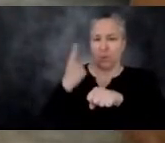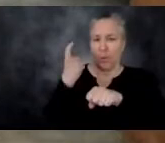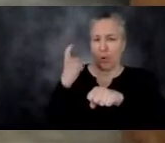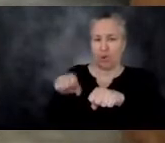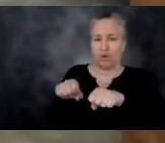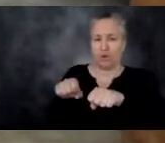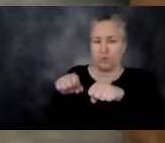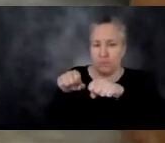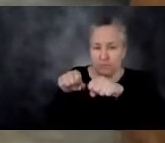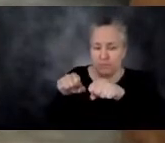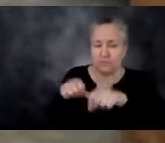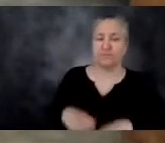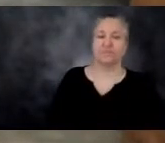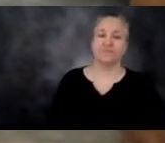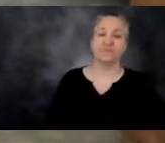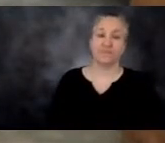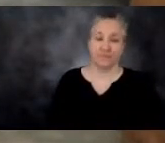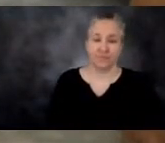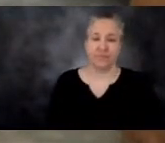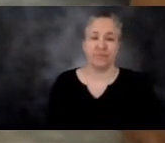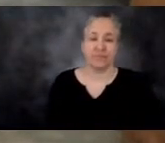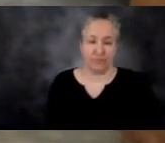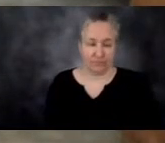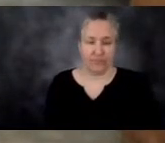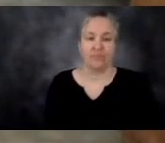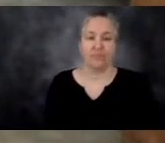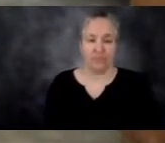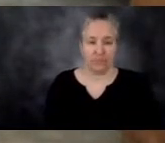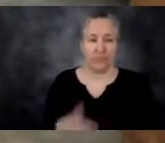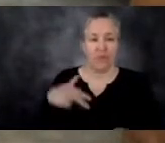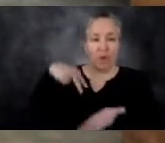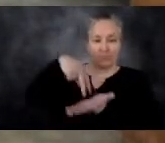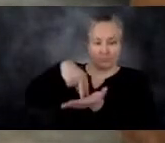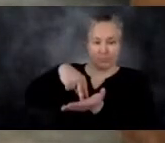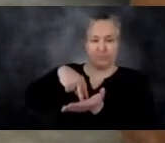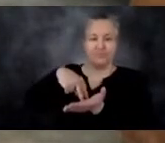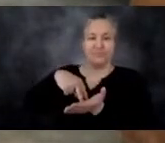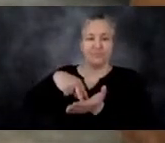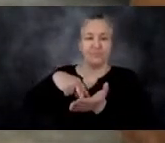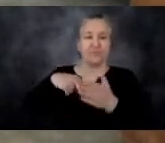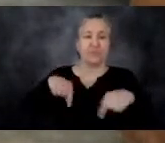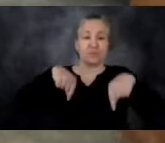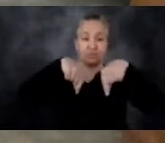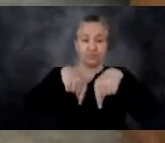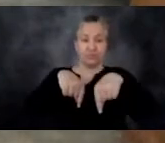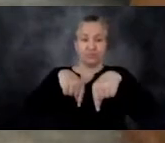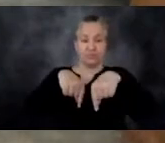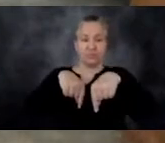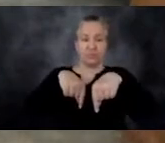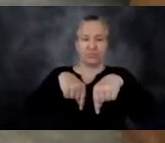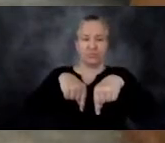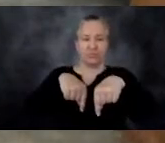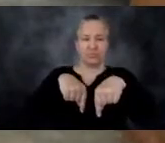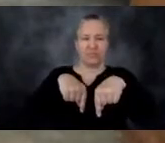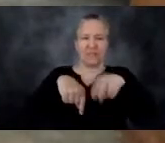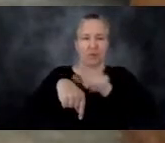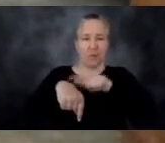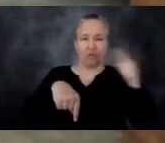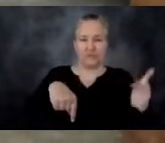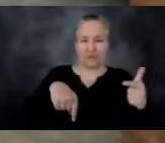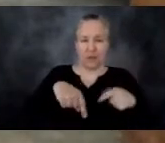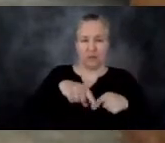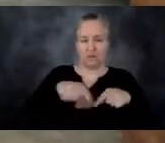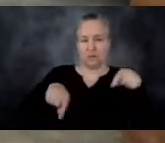more. Good. And step up, and then bring your feet together. And let's try switching sides,